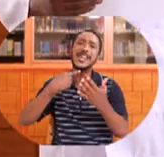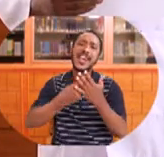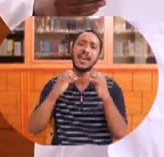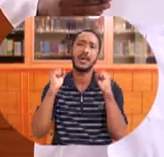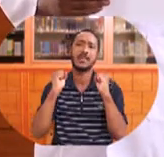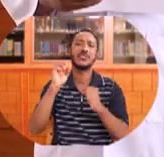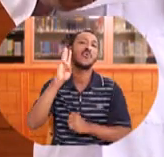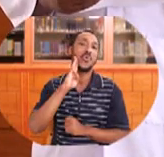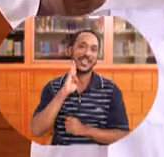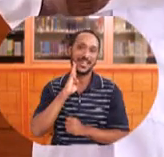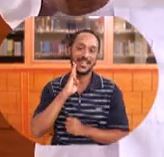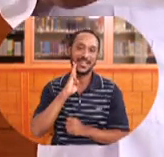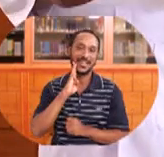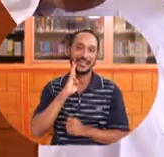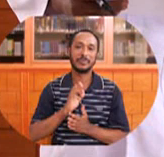water